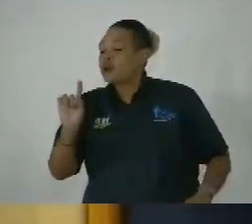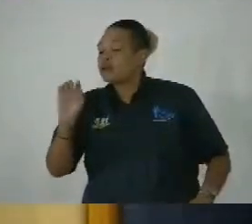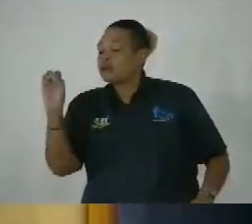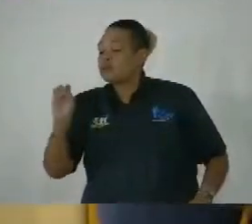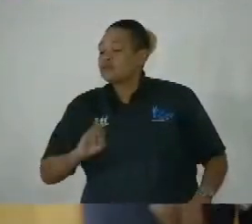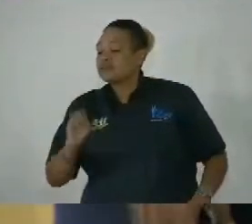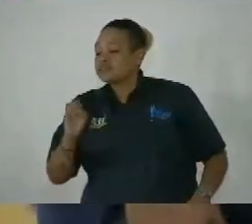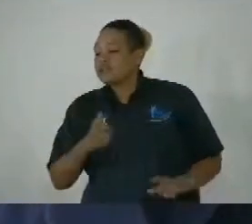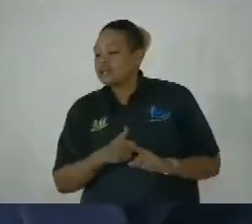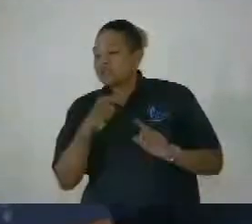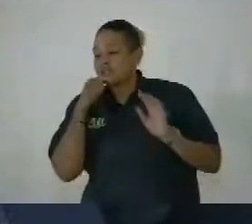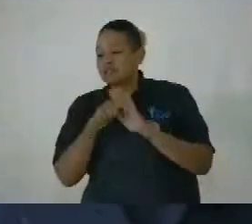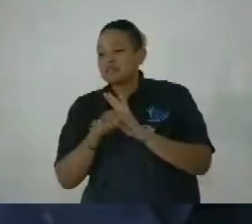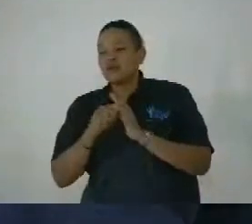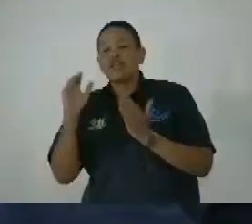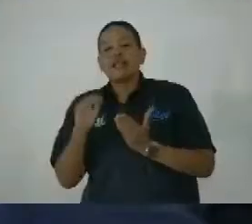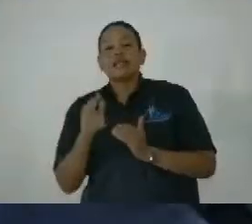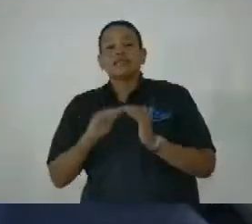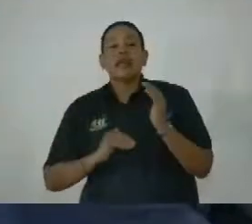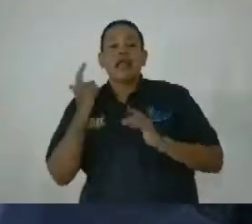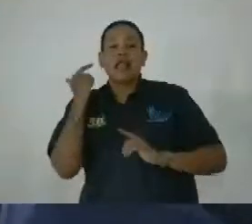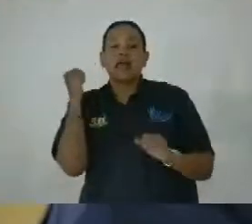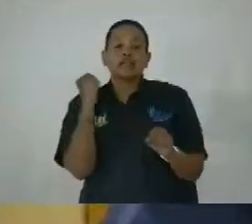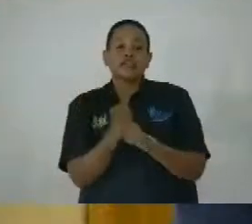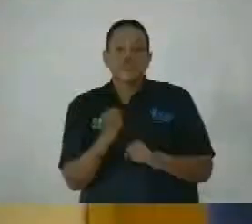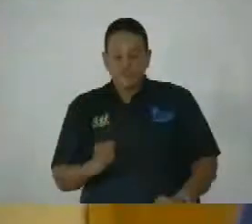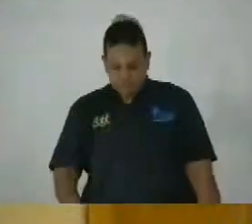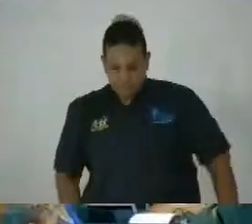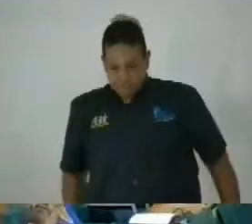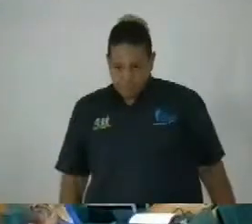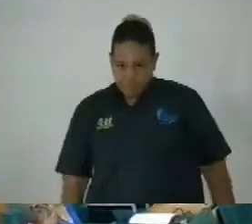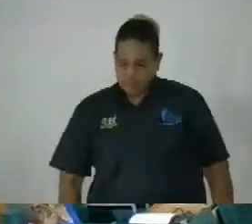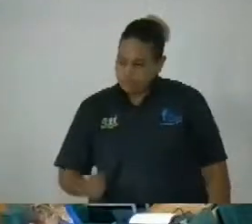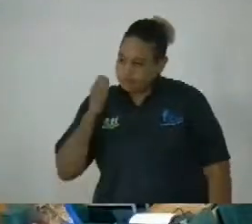36.1% murder less than last year.